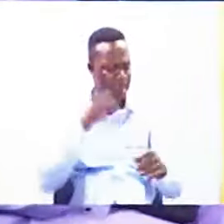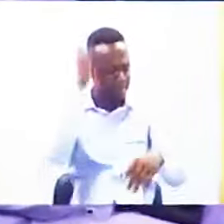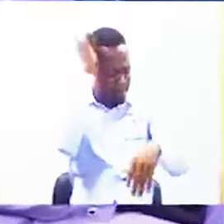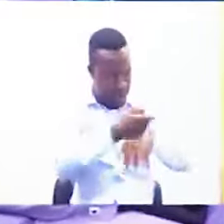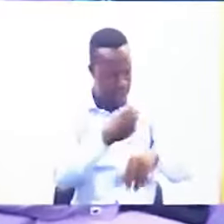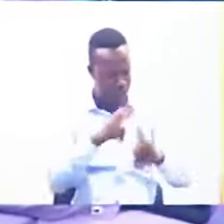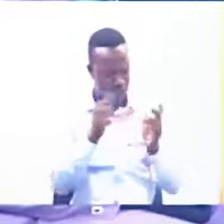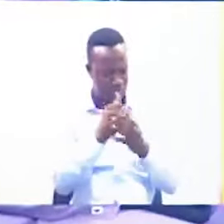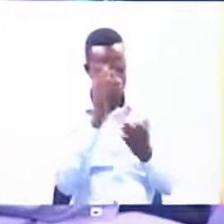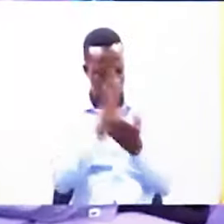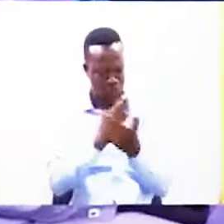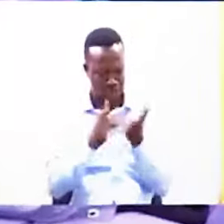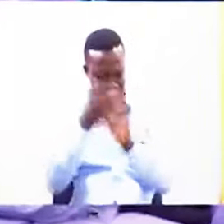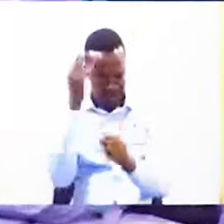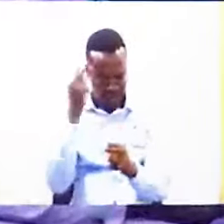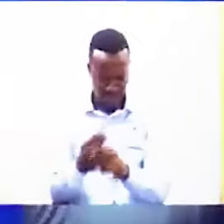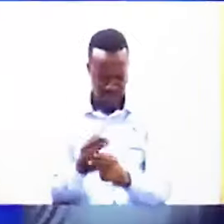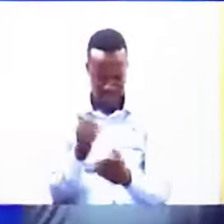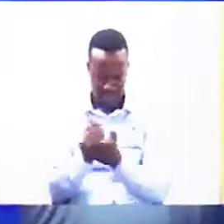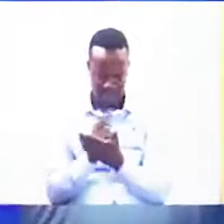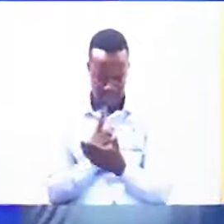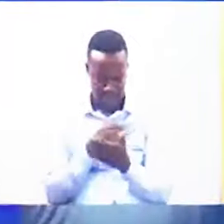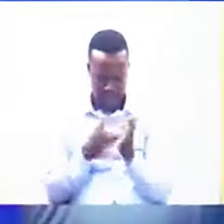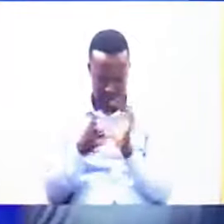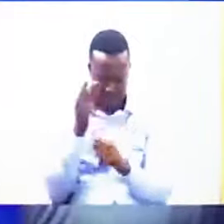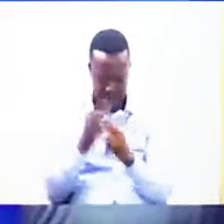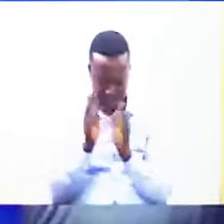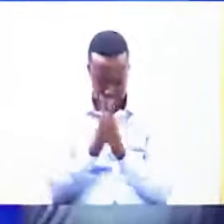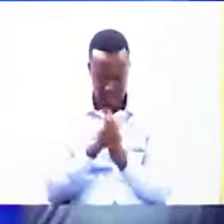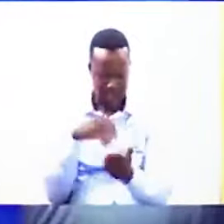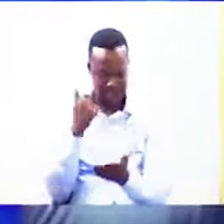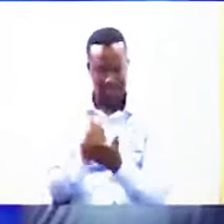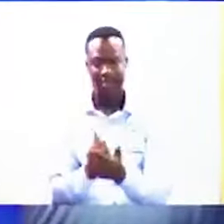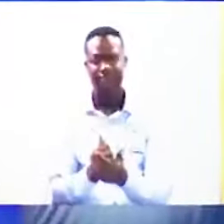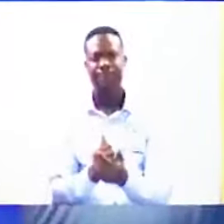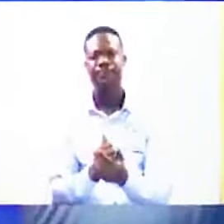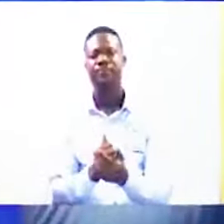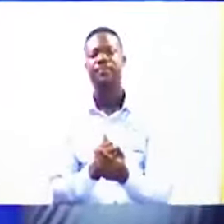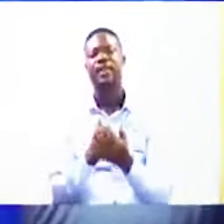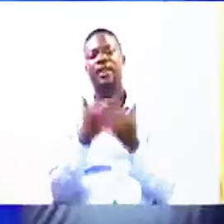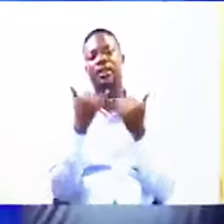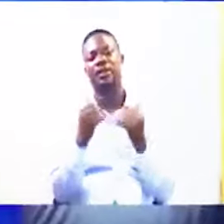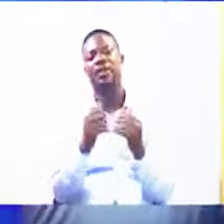Hallelujah. Amen. Now, shall we take the last bit? We want to look at the implications of Peter's